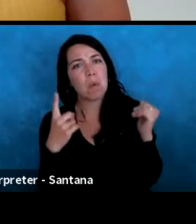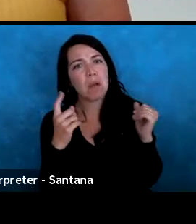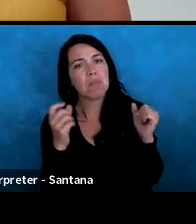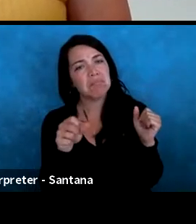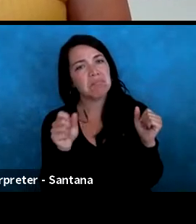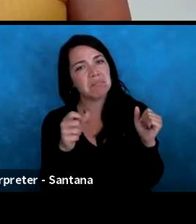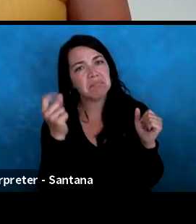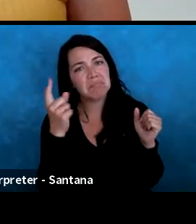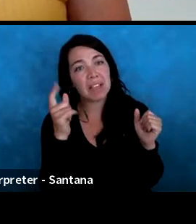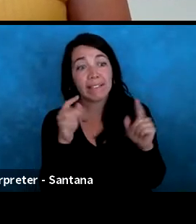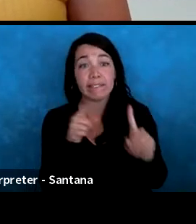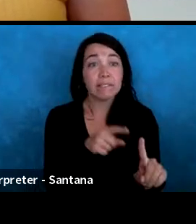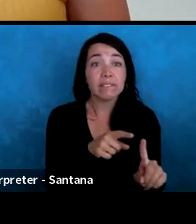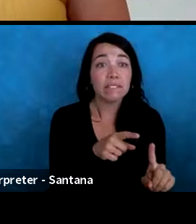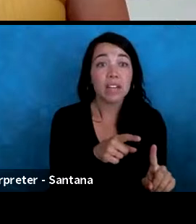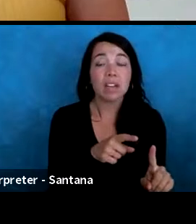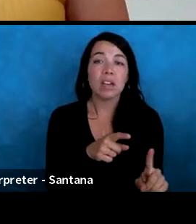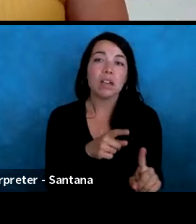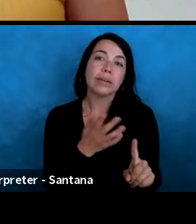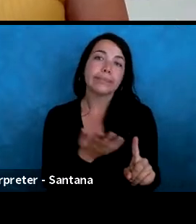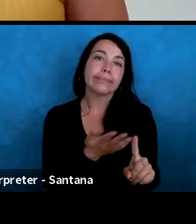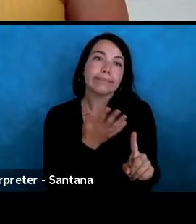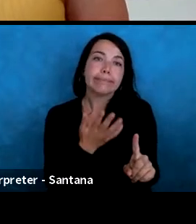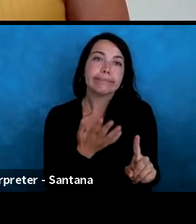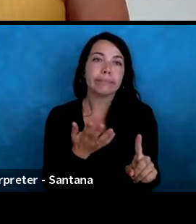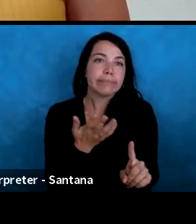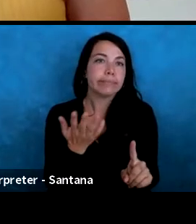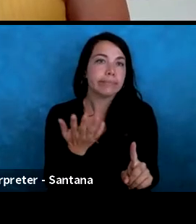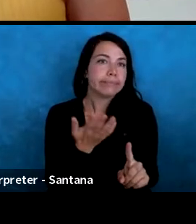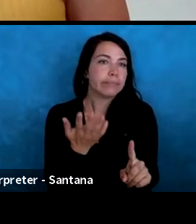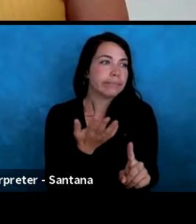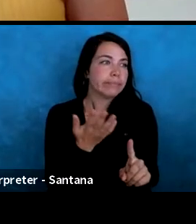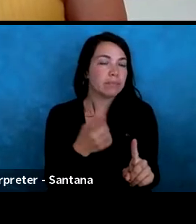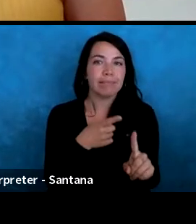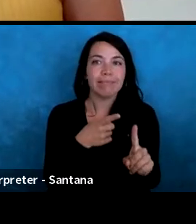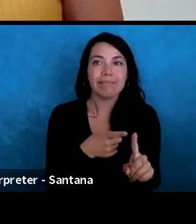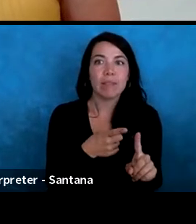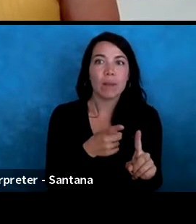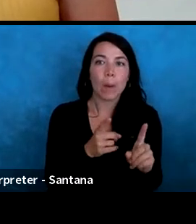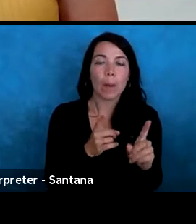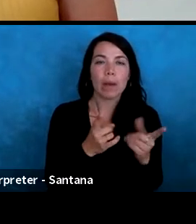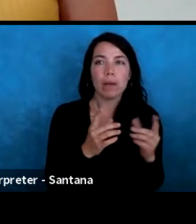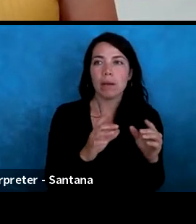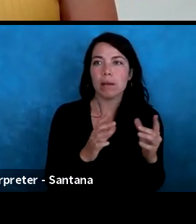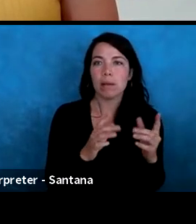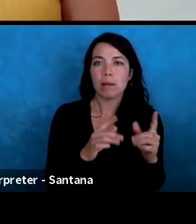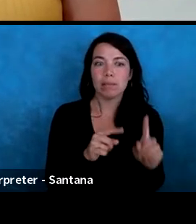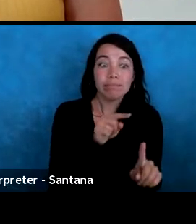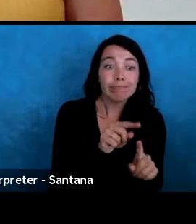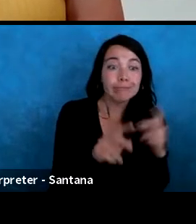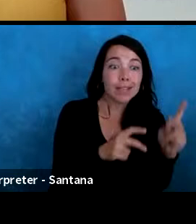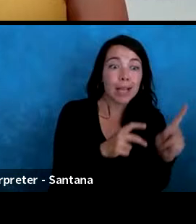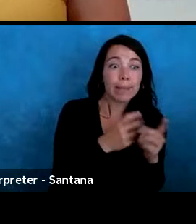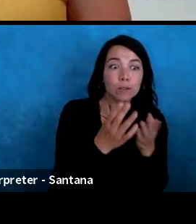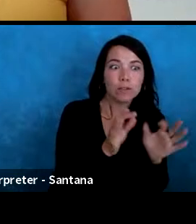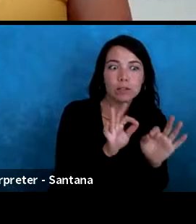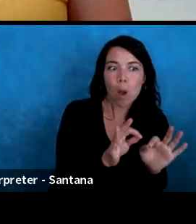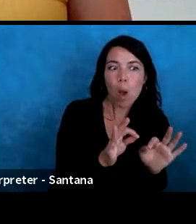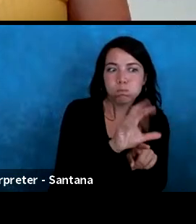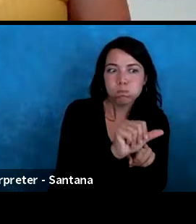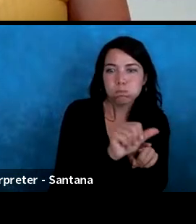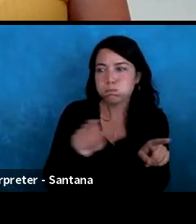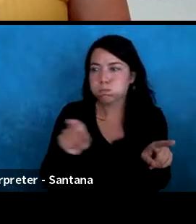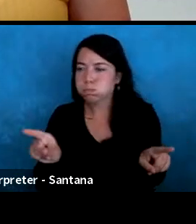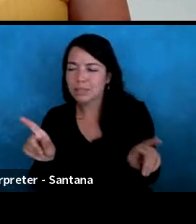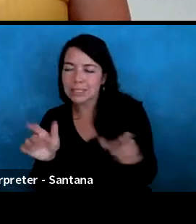in case one provides perhaps more dedicated services to one project or another. So I am fine